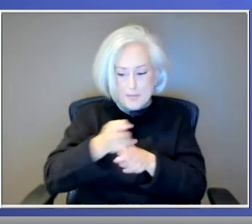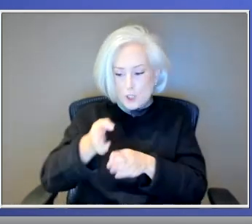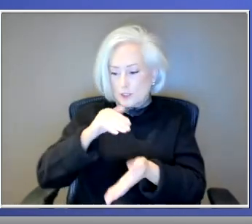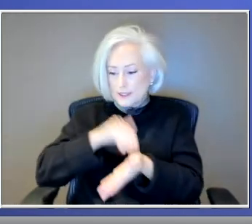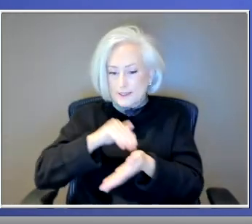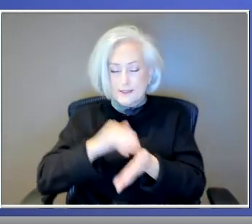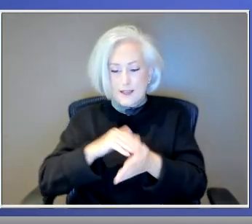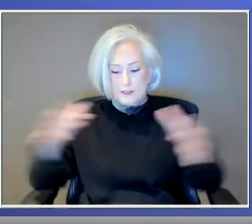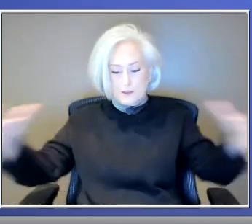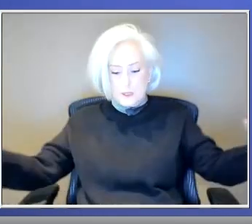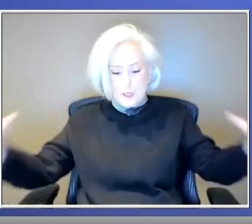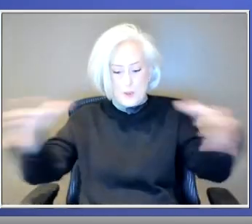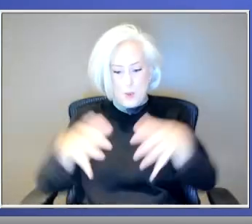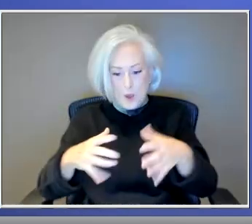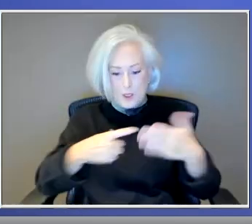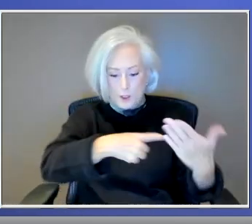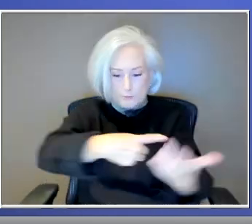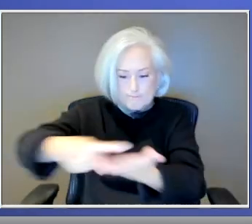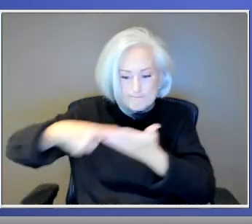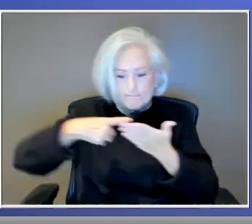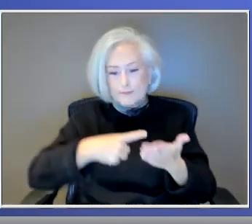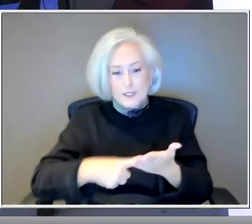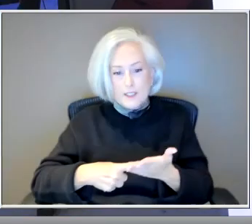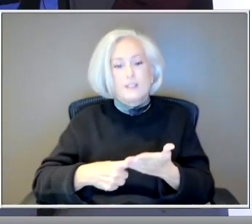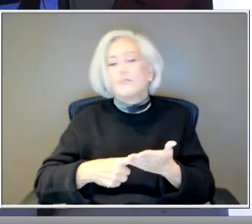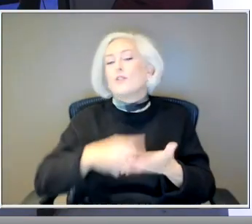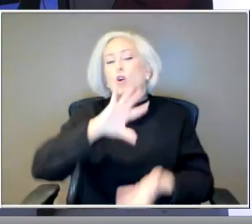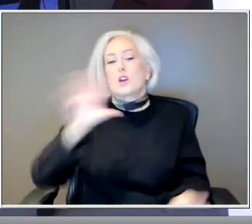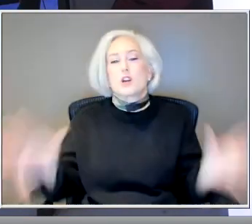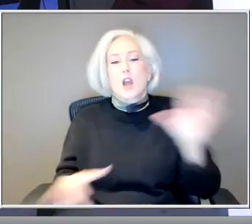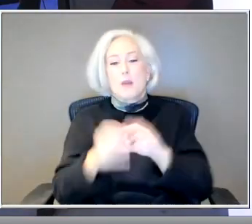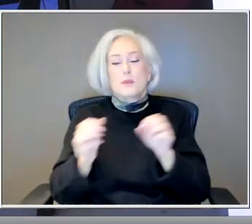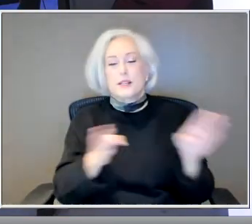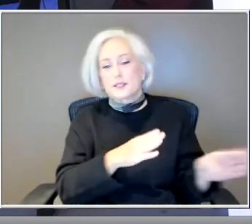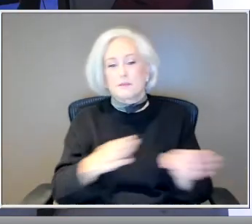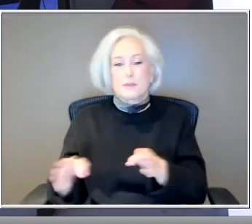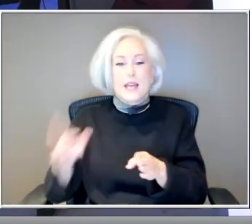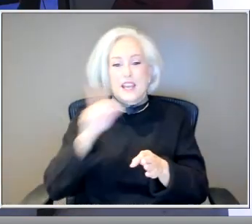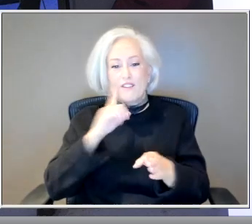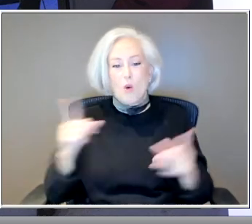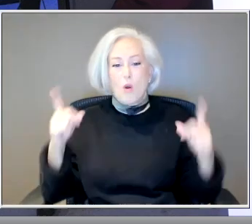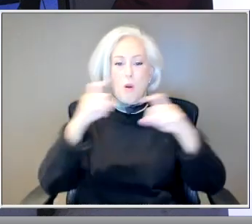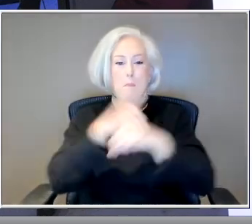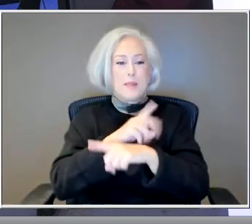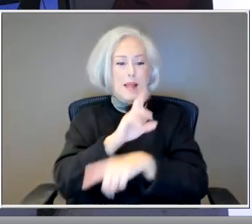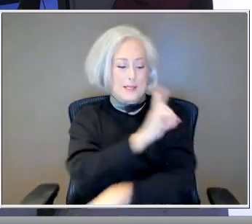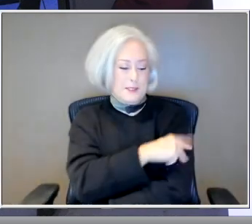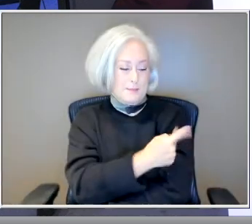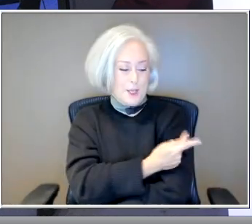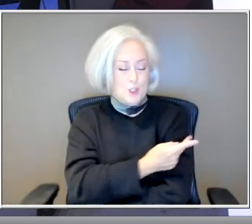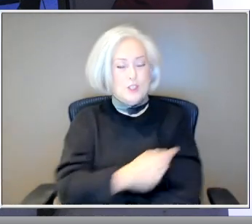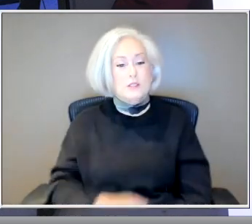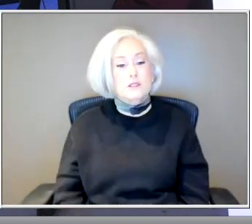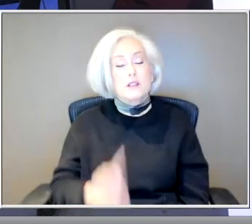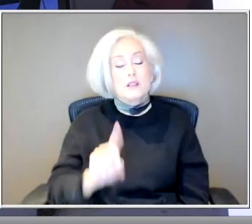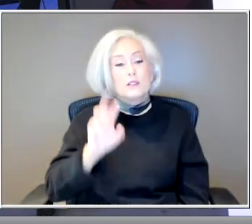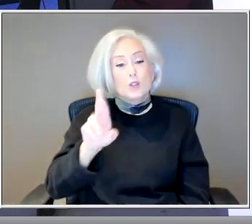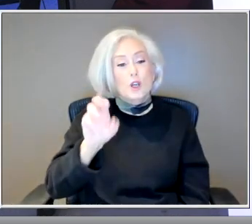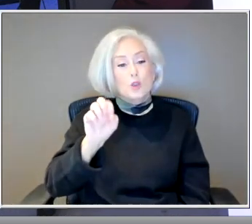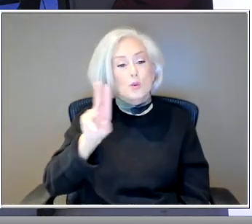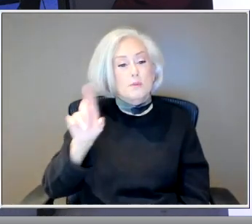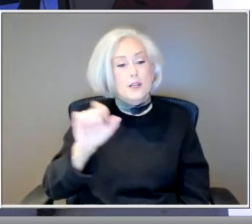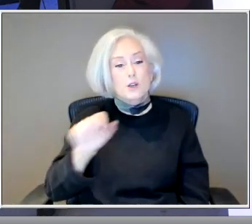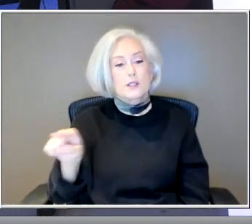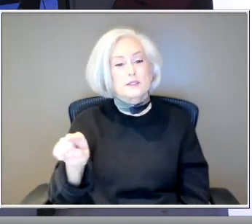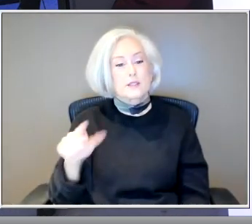with comprehensive plans for complex patients. Yeah, and Dr. Ramirez, what does her case teach all of us?